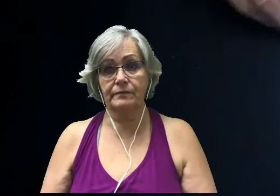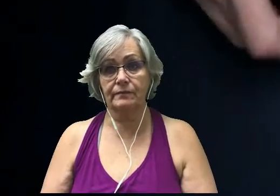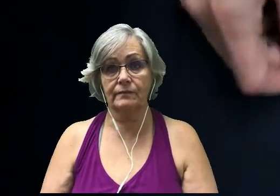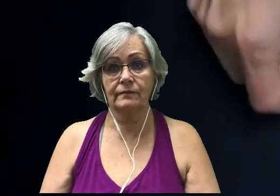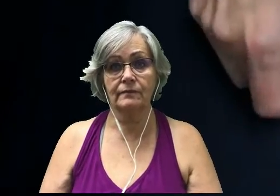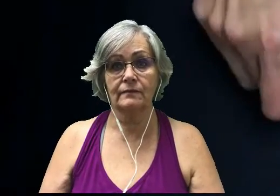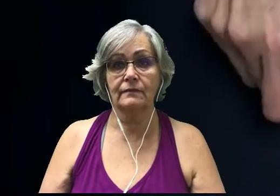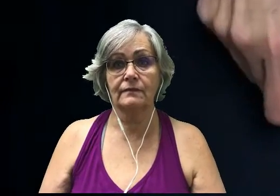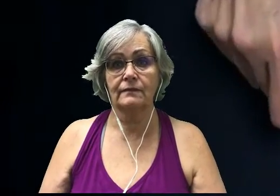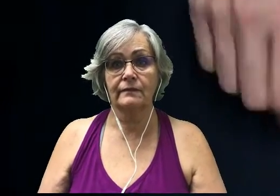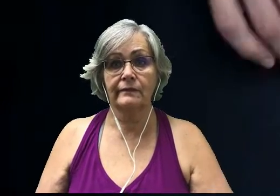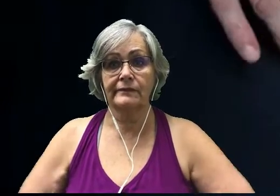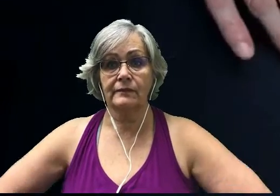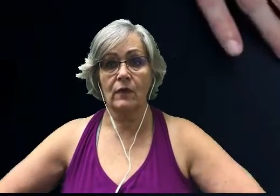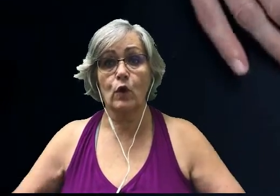and fold it again.